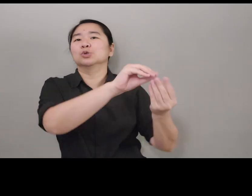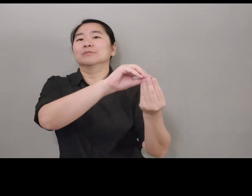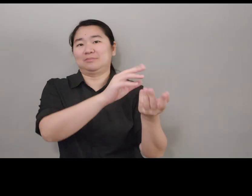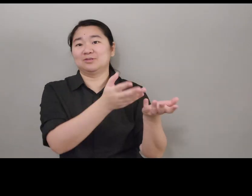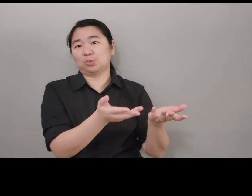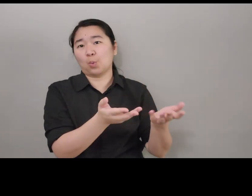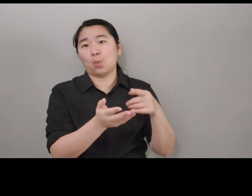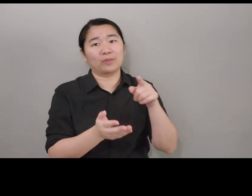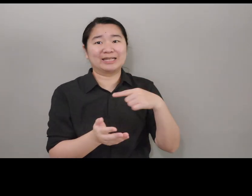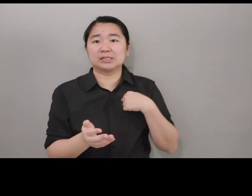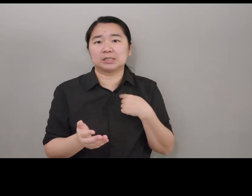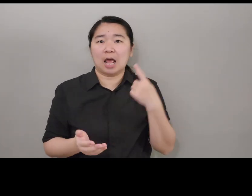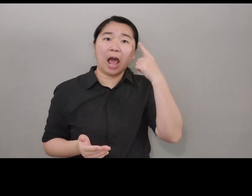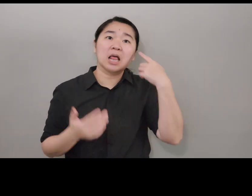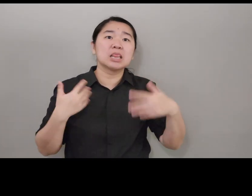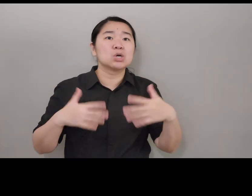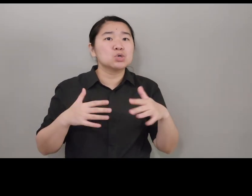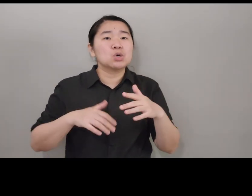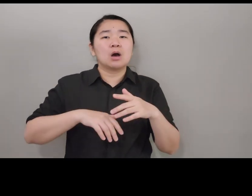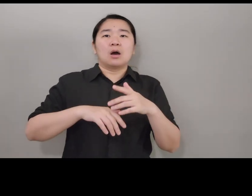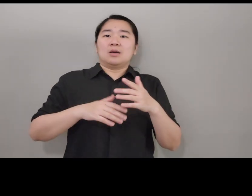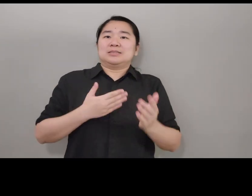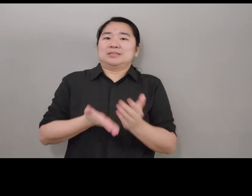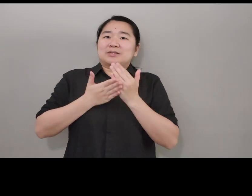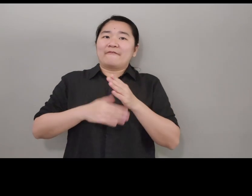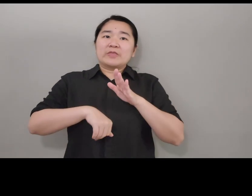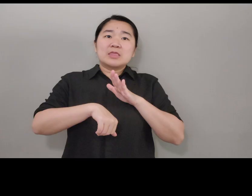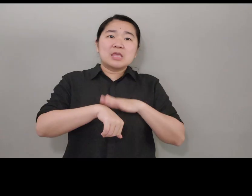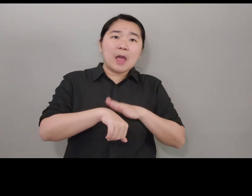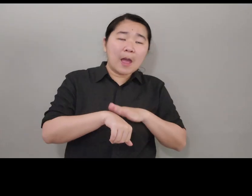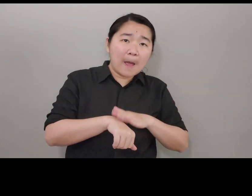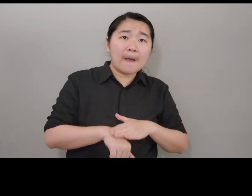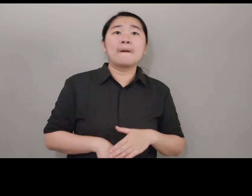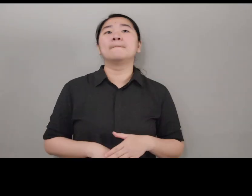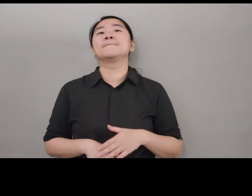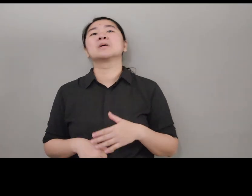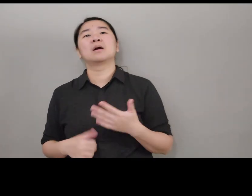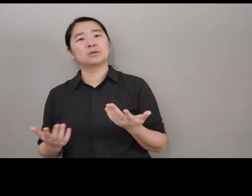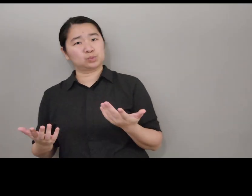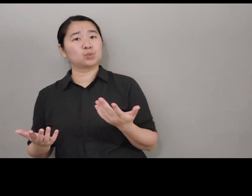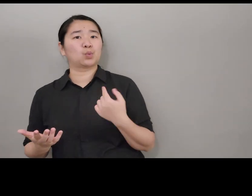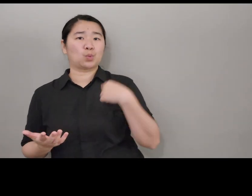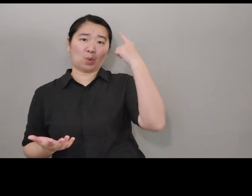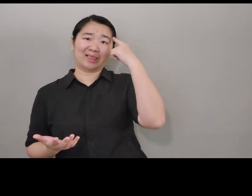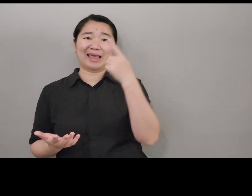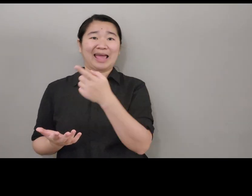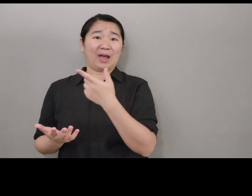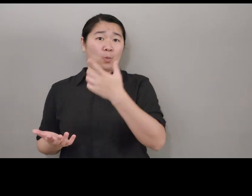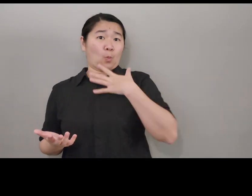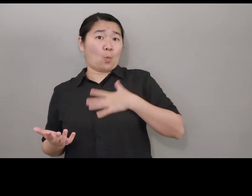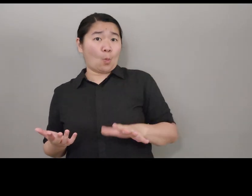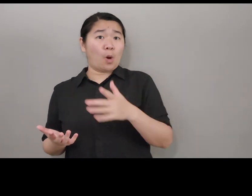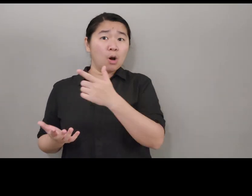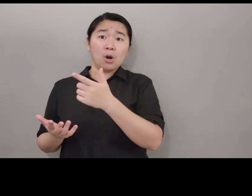something with a higher confidence they might be able to pass without having a human in the loop out there. So I think AI is going to be initially, according to